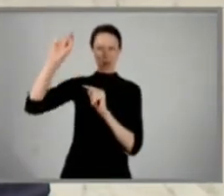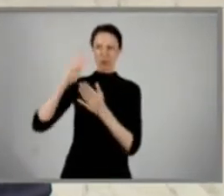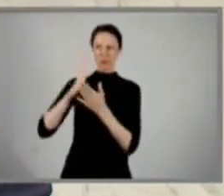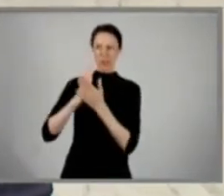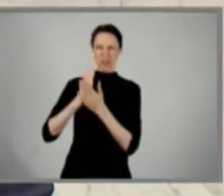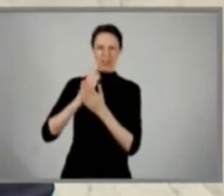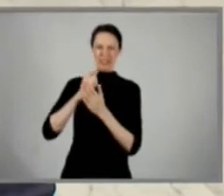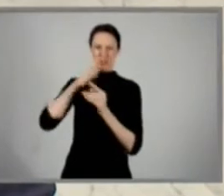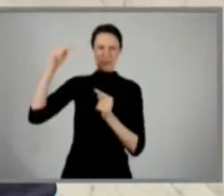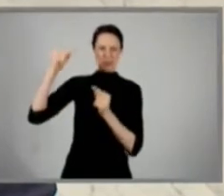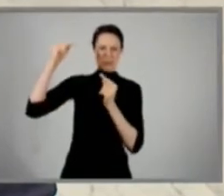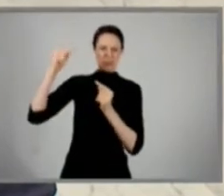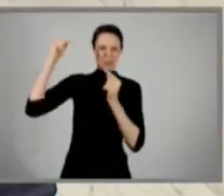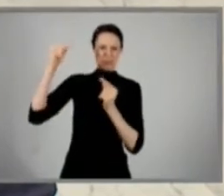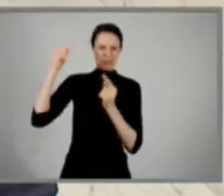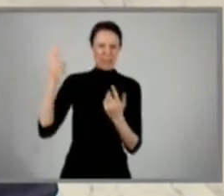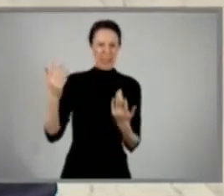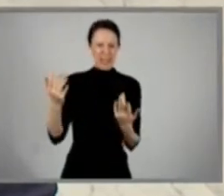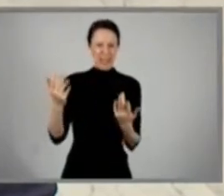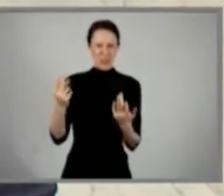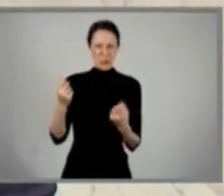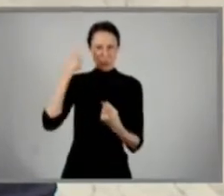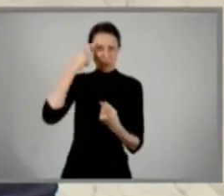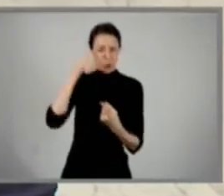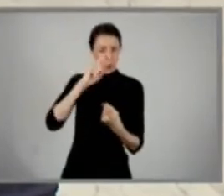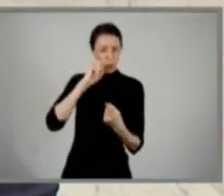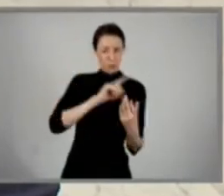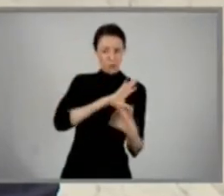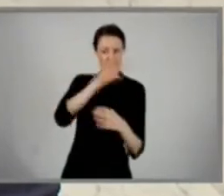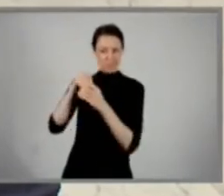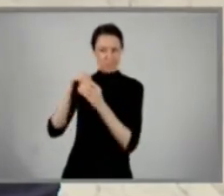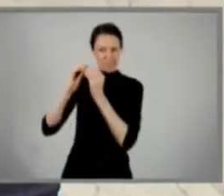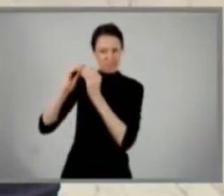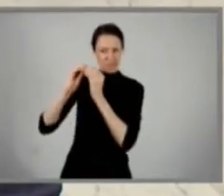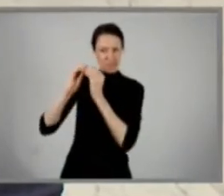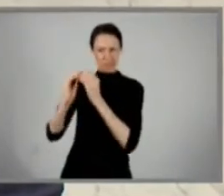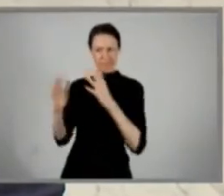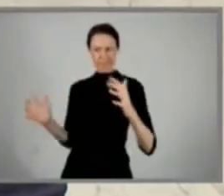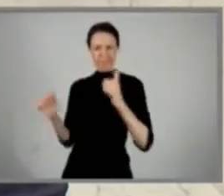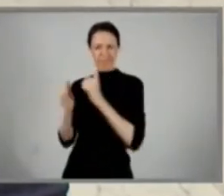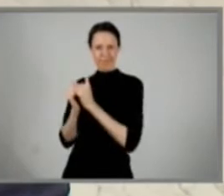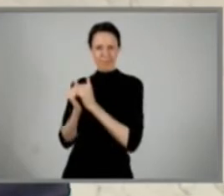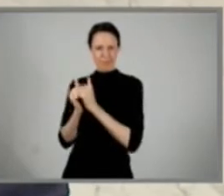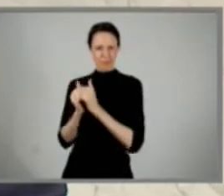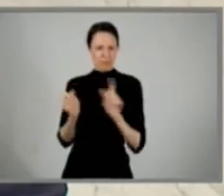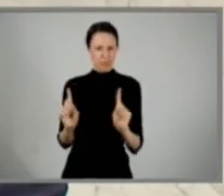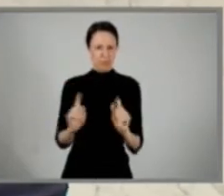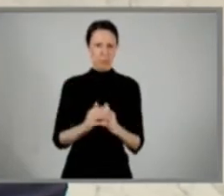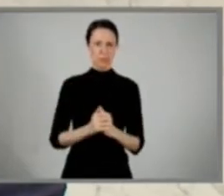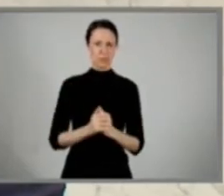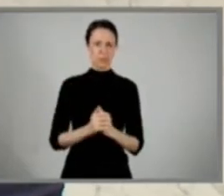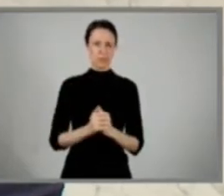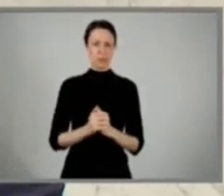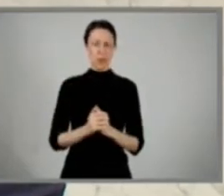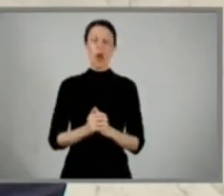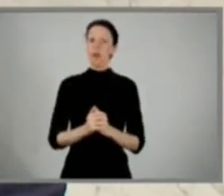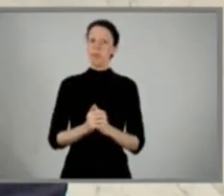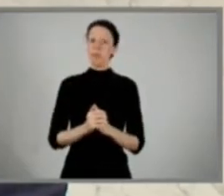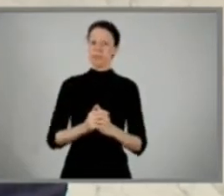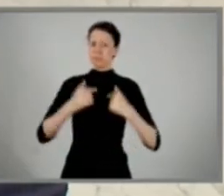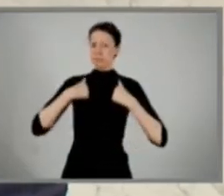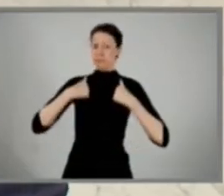between them, or are you hands off and just leaving it to them? Well, I have an agreement with both of them that will be open by Christmas. That's what the